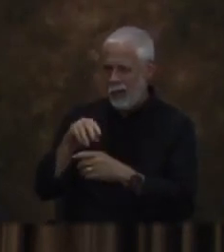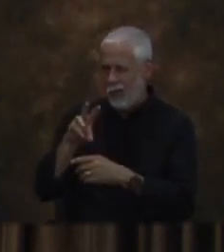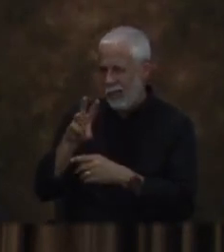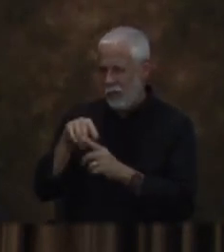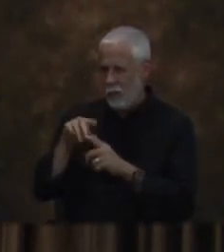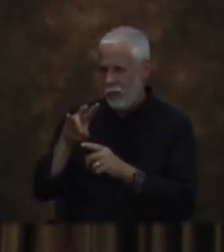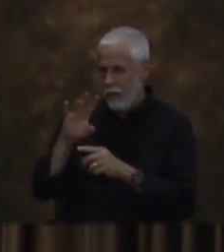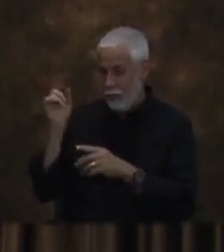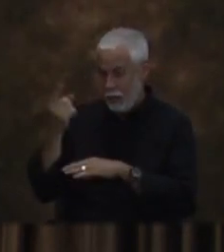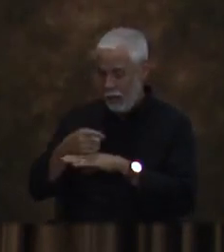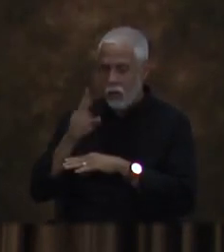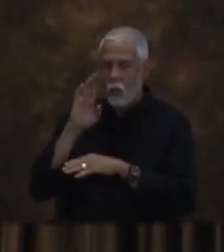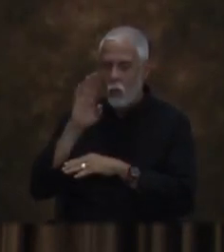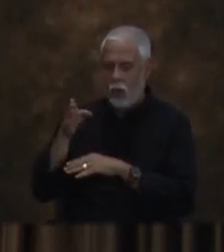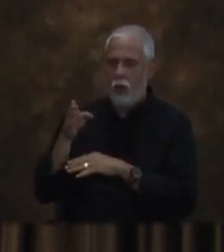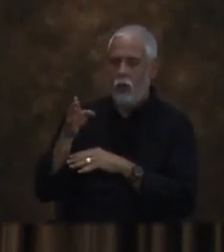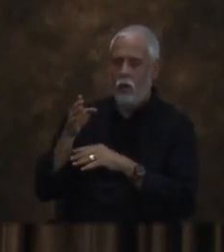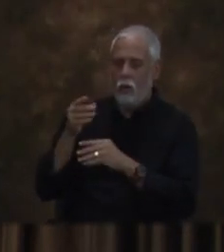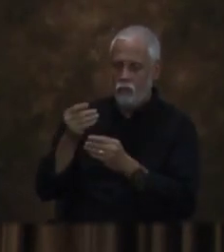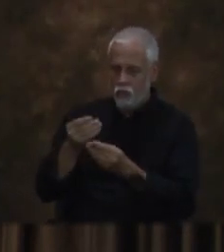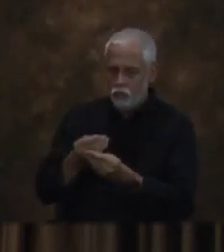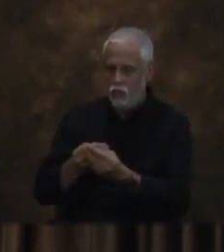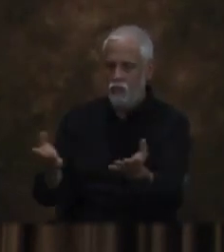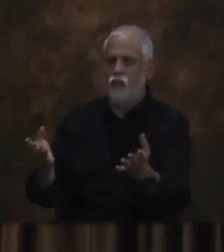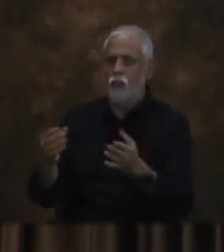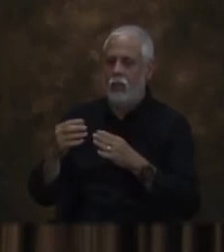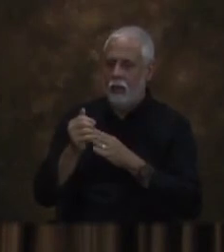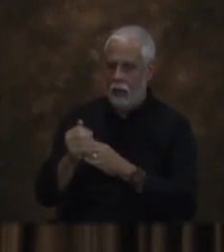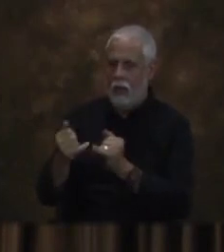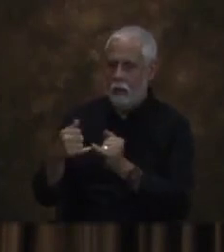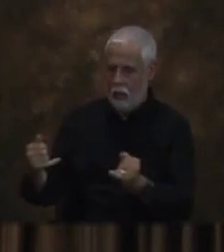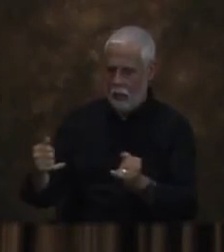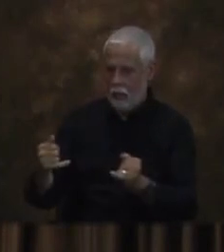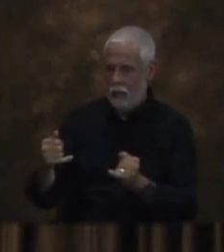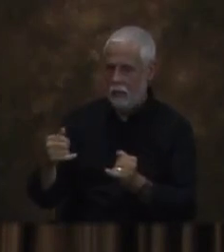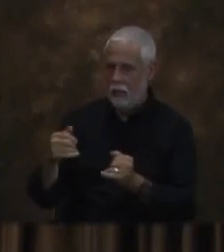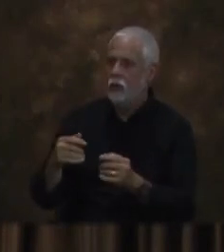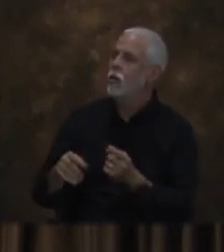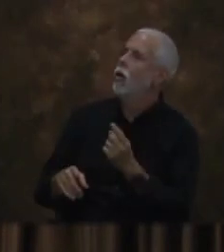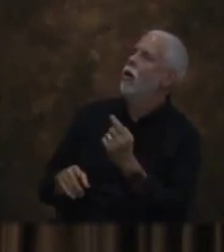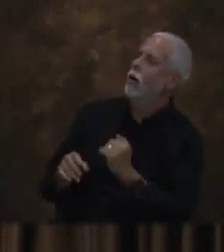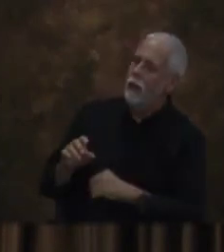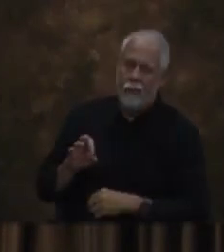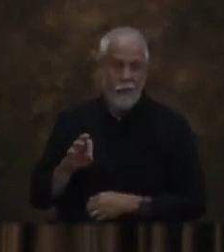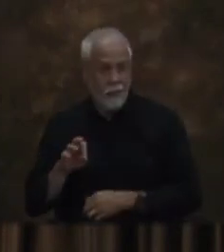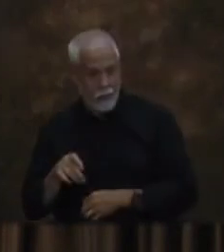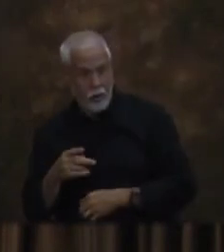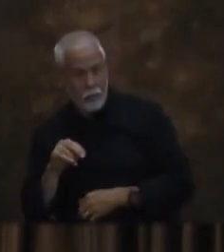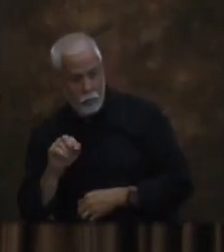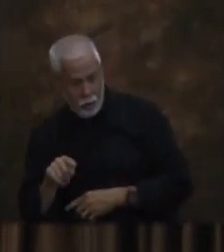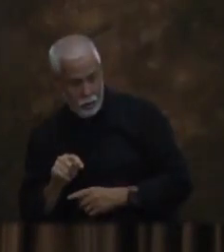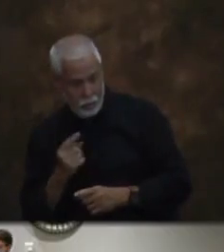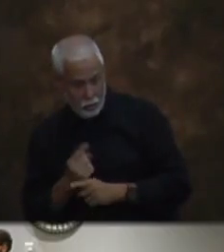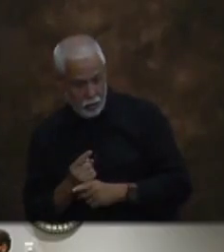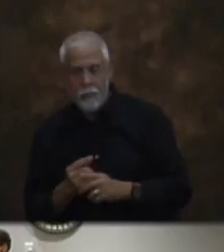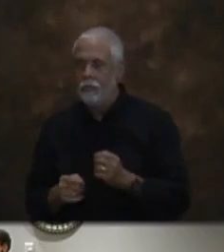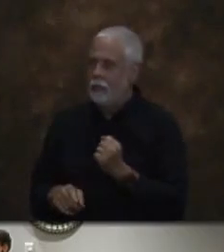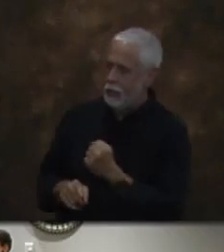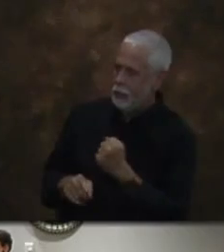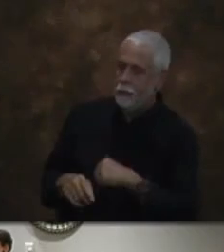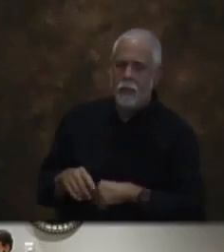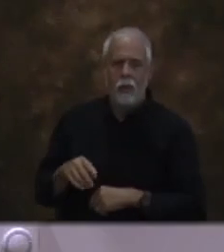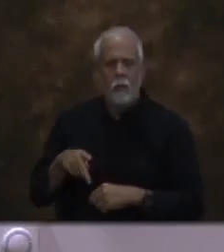days with those with that guidance. The fine print. That's correct. Yeah, okay. And then last